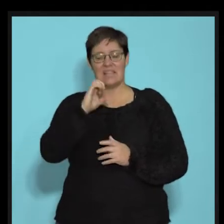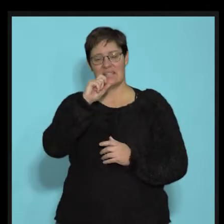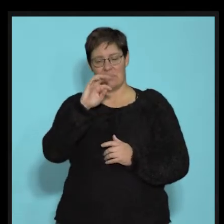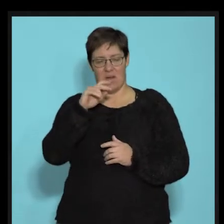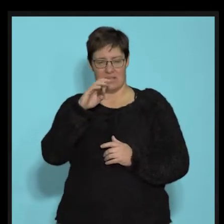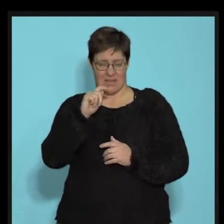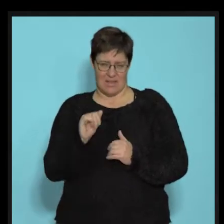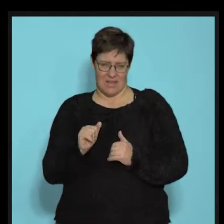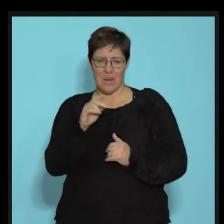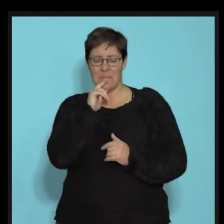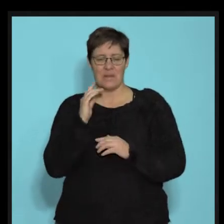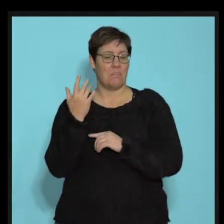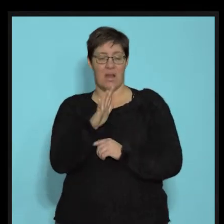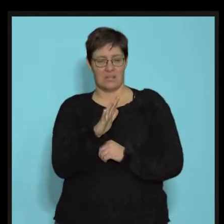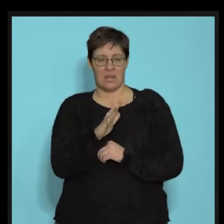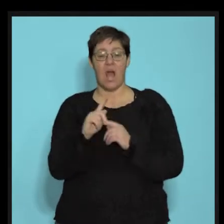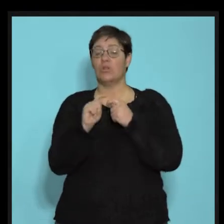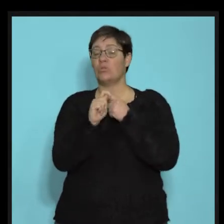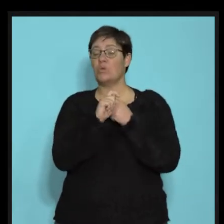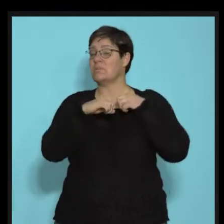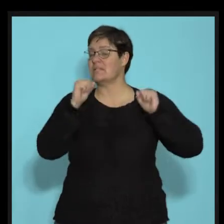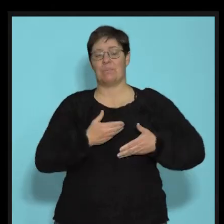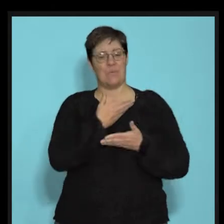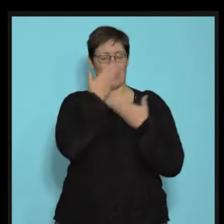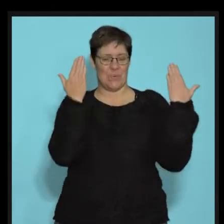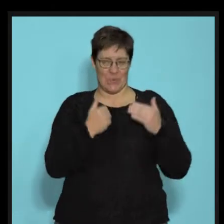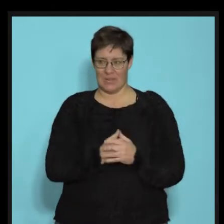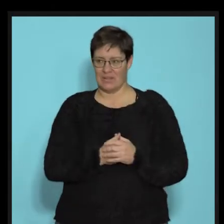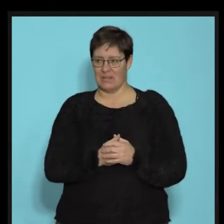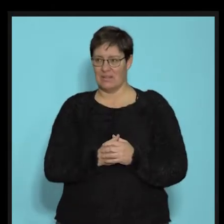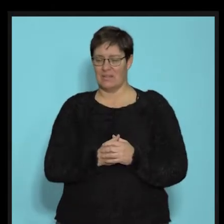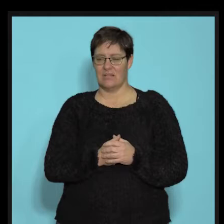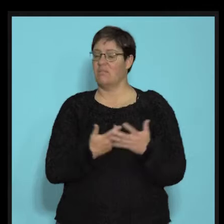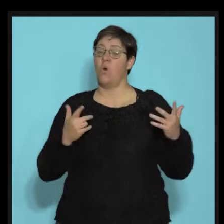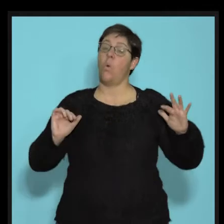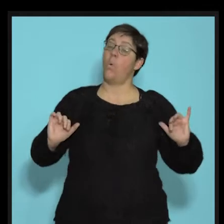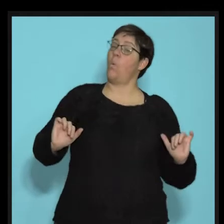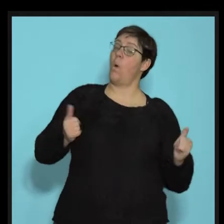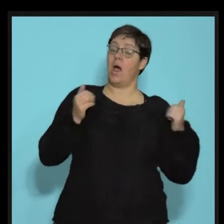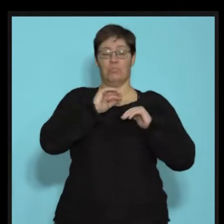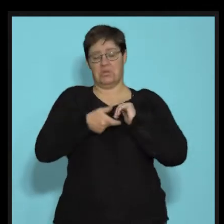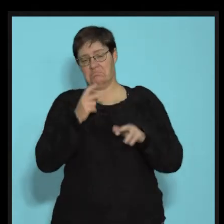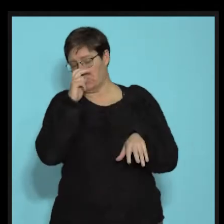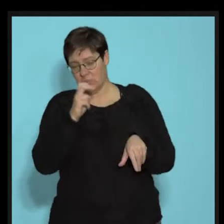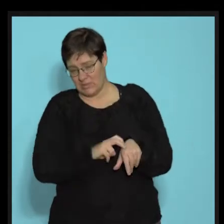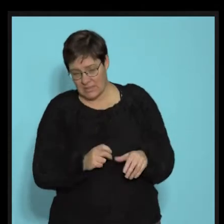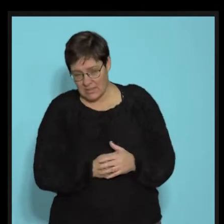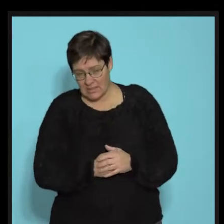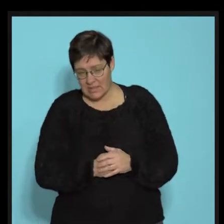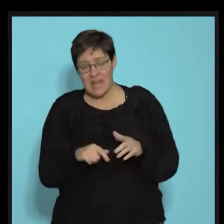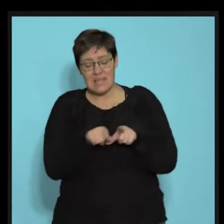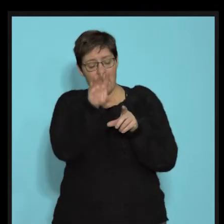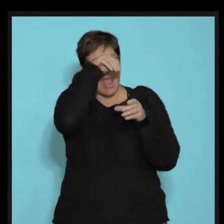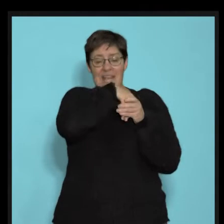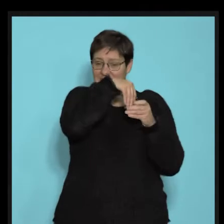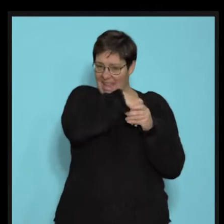It's a plant, so it doesn't have a transport system, right? And it doesn't need to be well protected. And even inside here,